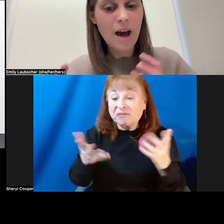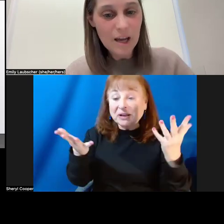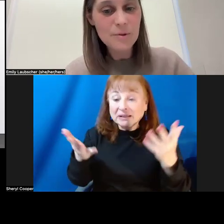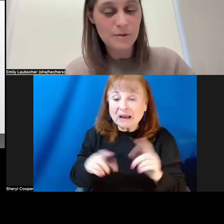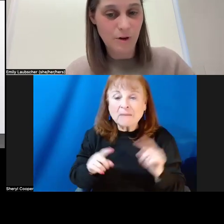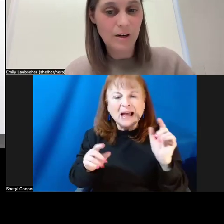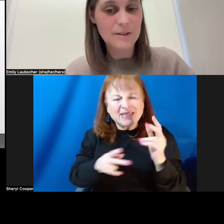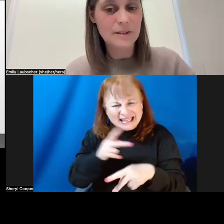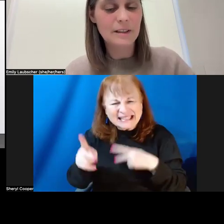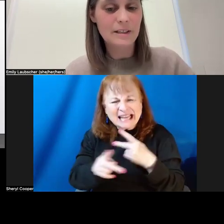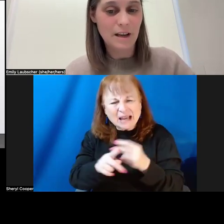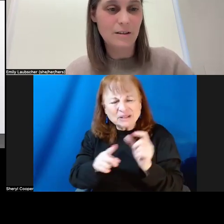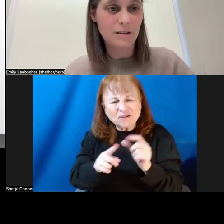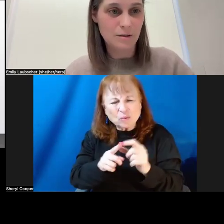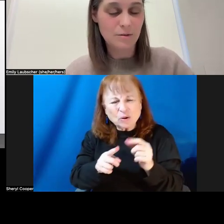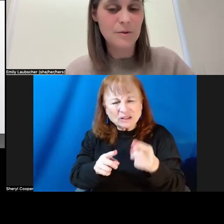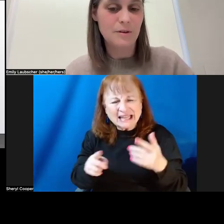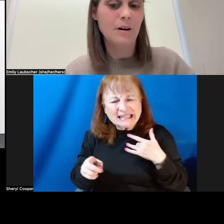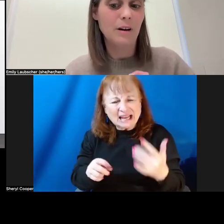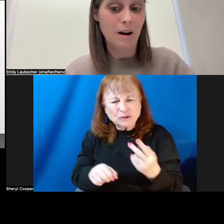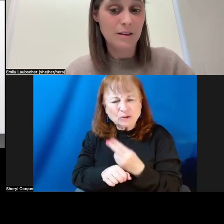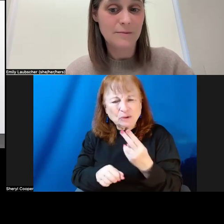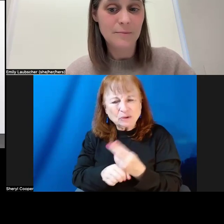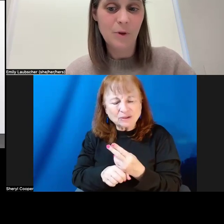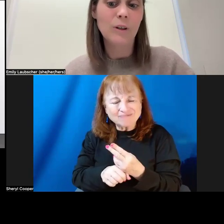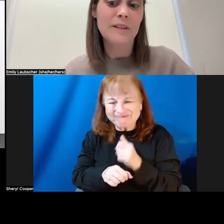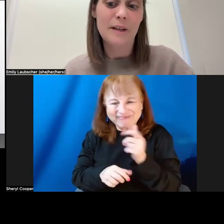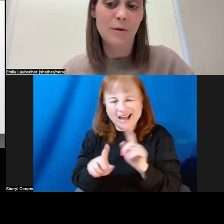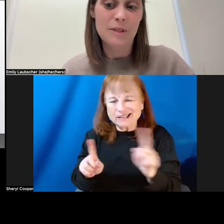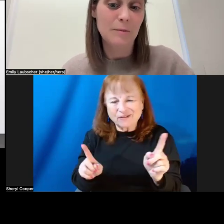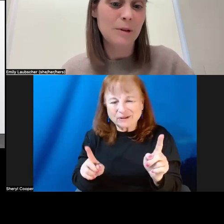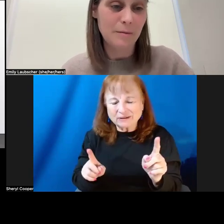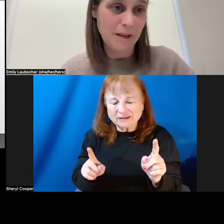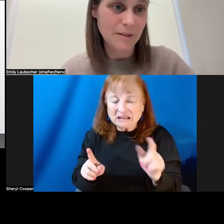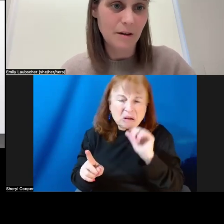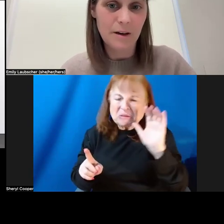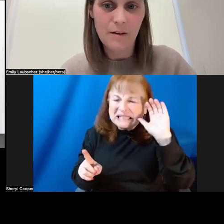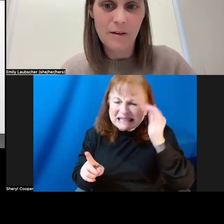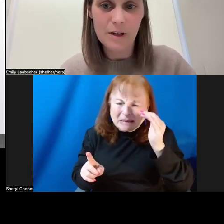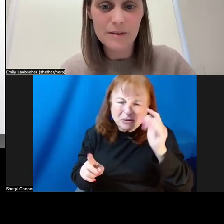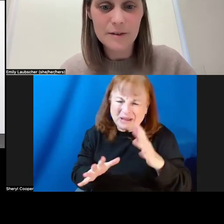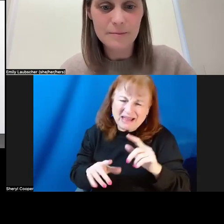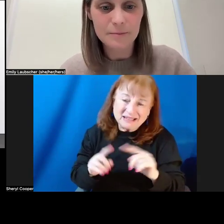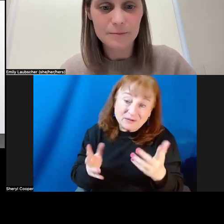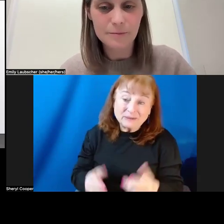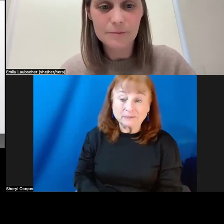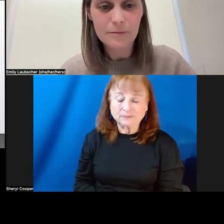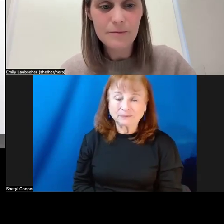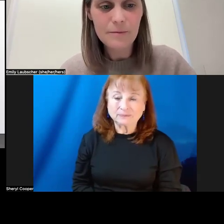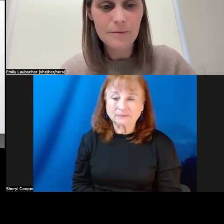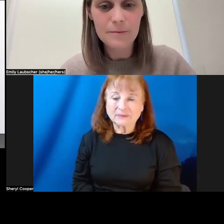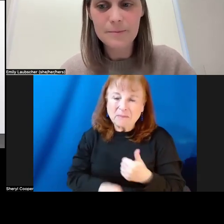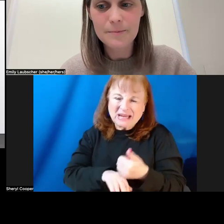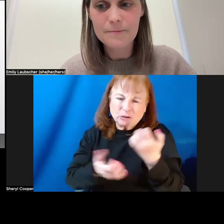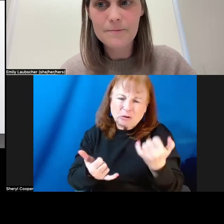the types of words that they tend to use are not, or at least they don't seem to be based on current evidence.